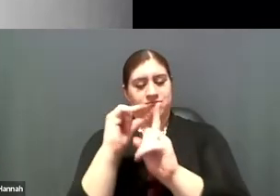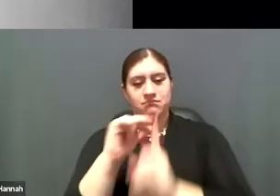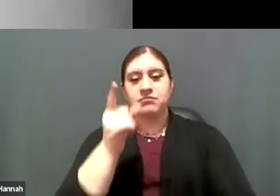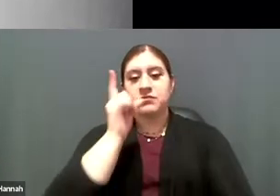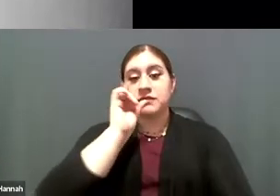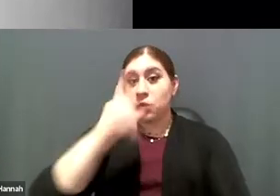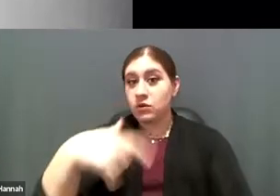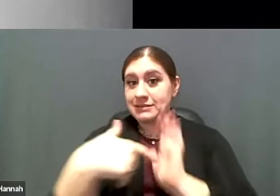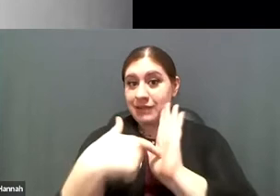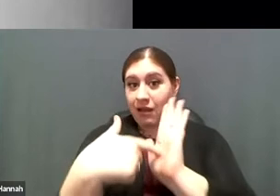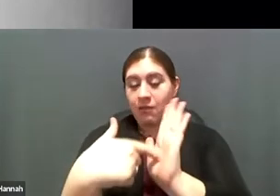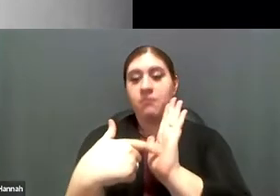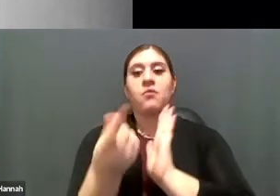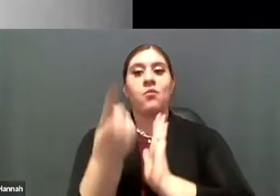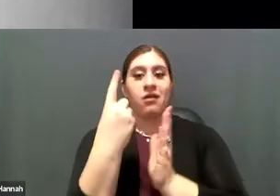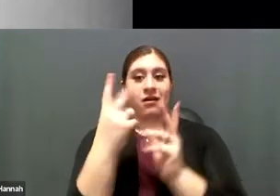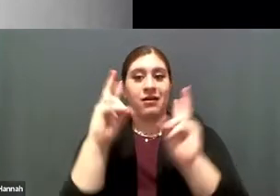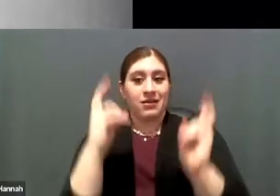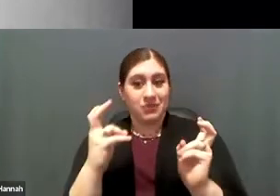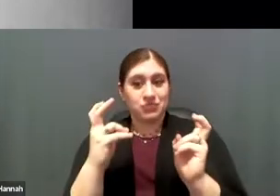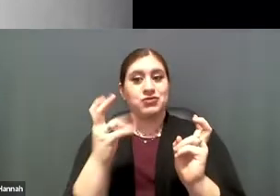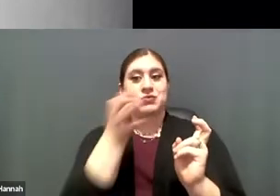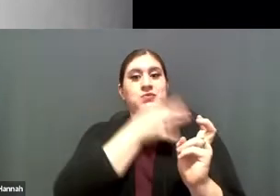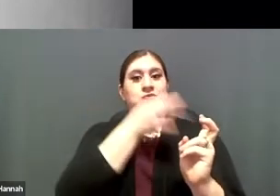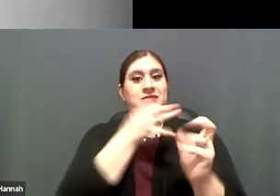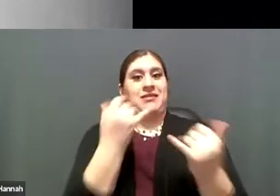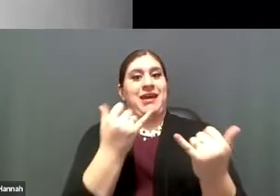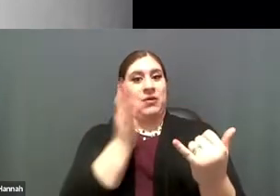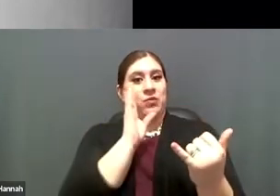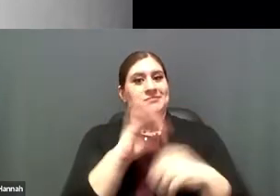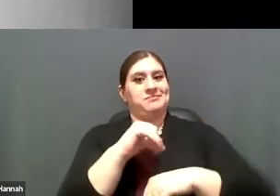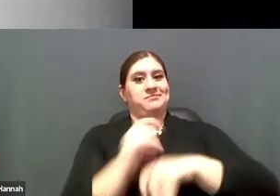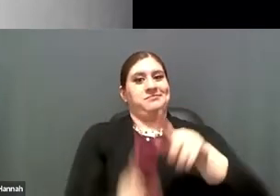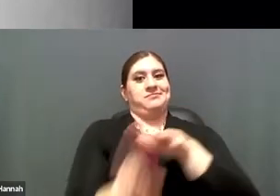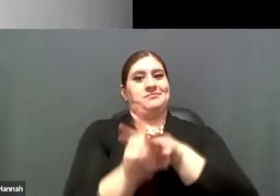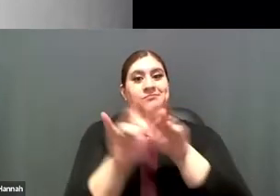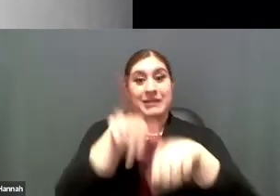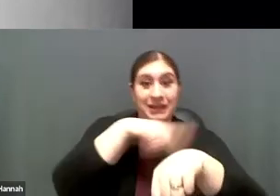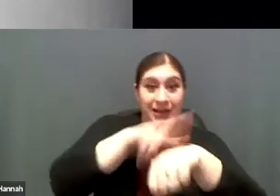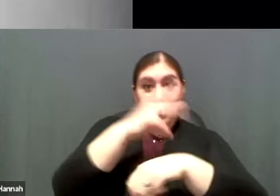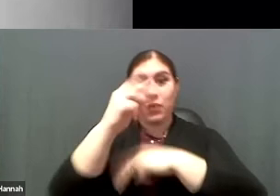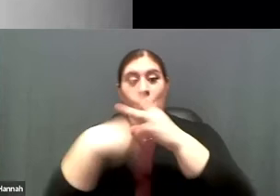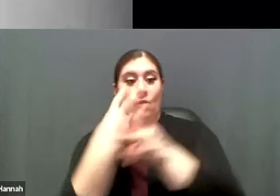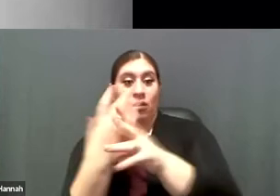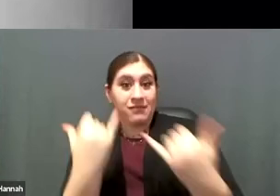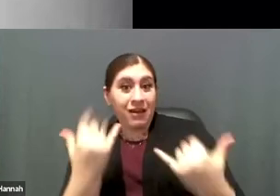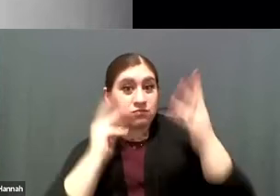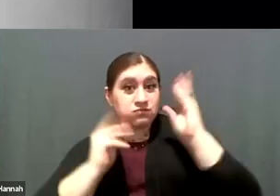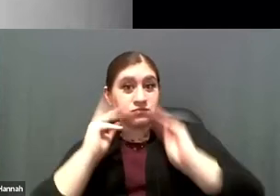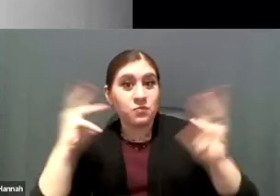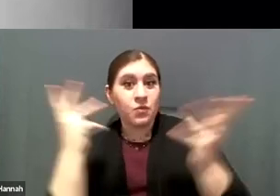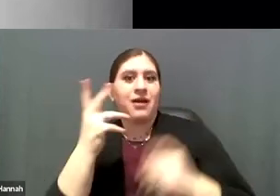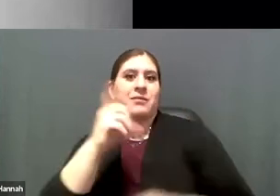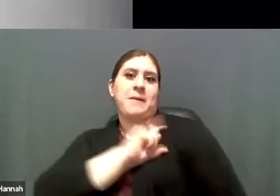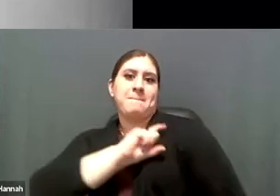example, one issue that we have coming up right now that the nation and the world is experiencing, police